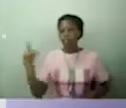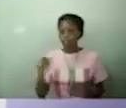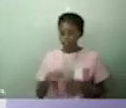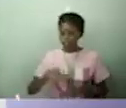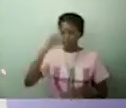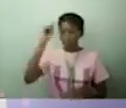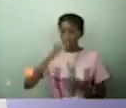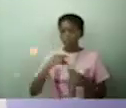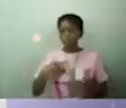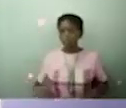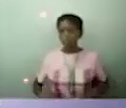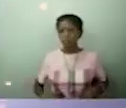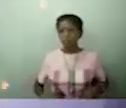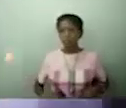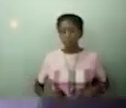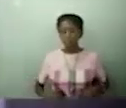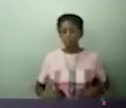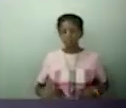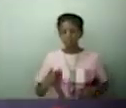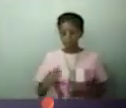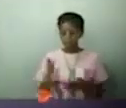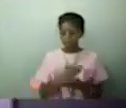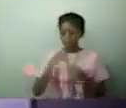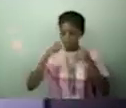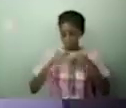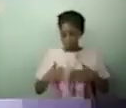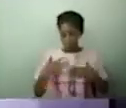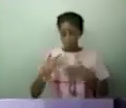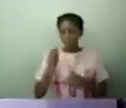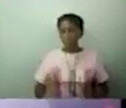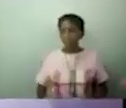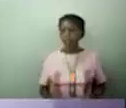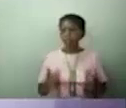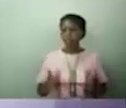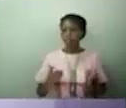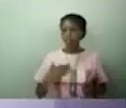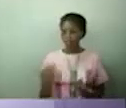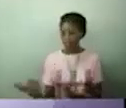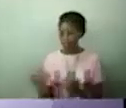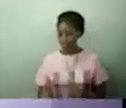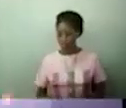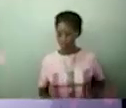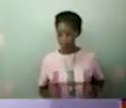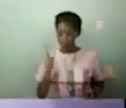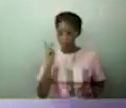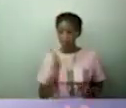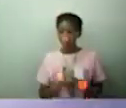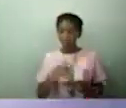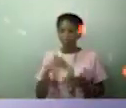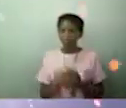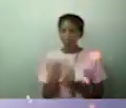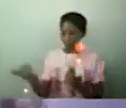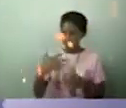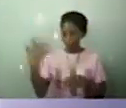to my spirit, and with your bread of life, the Bible, this is how I come alive, and this is how